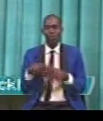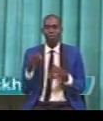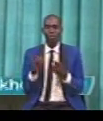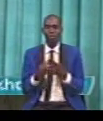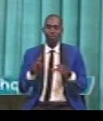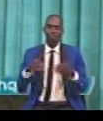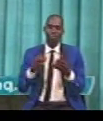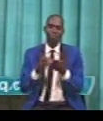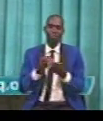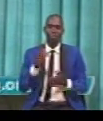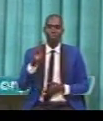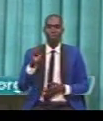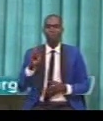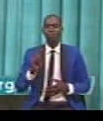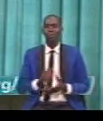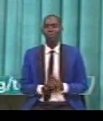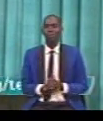testify.